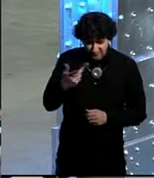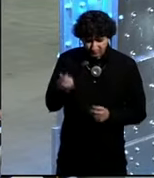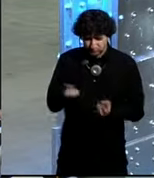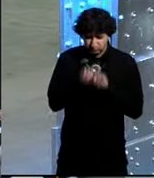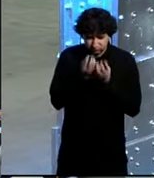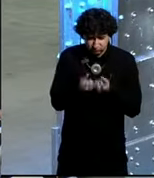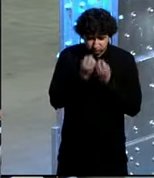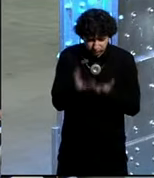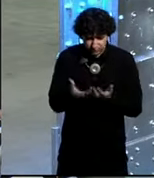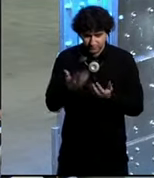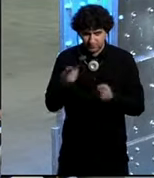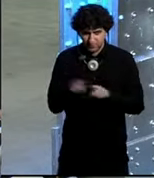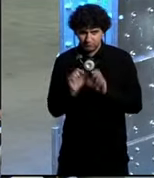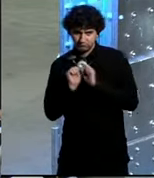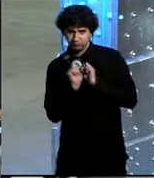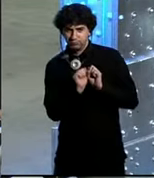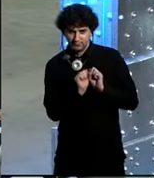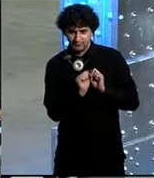the message